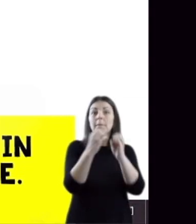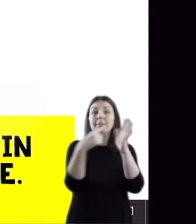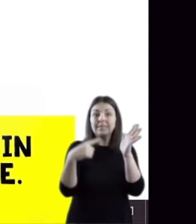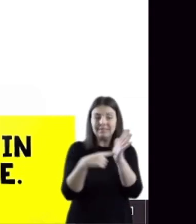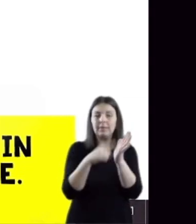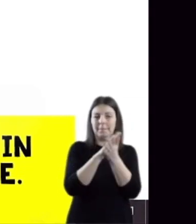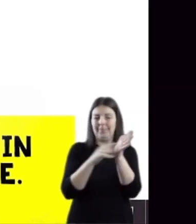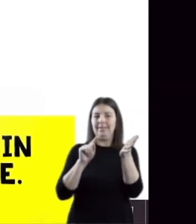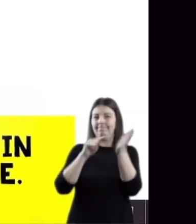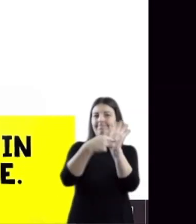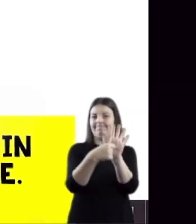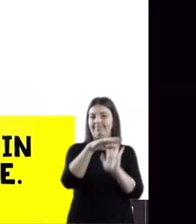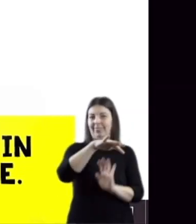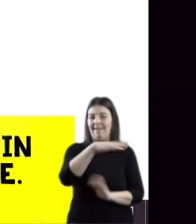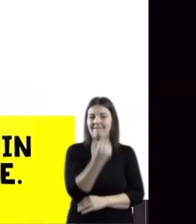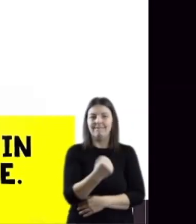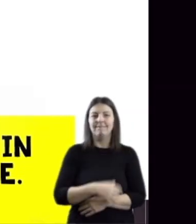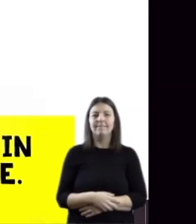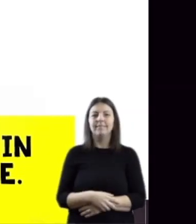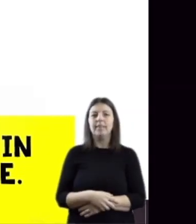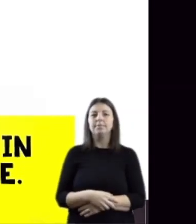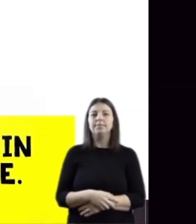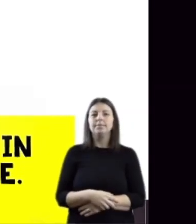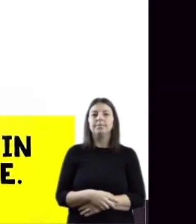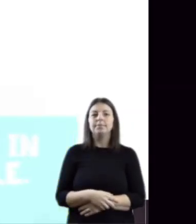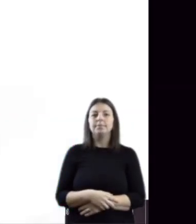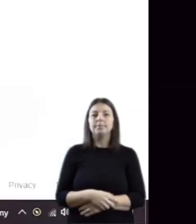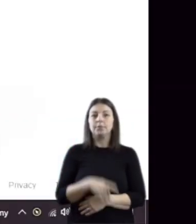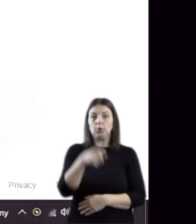is my BT IP address?"